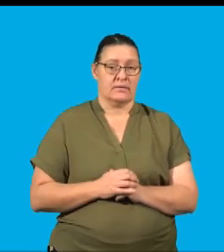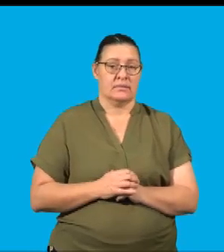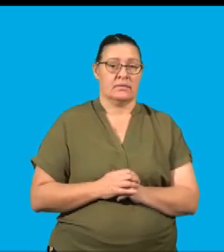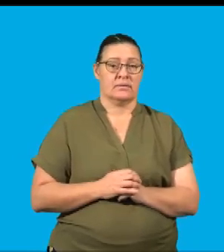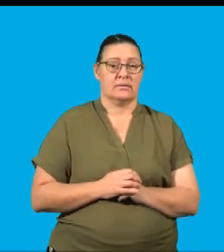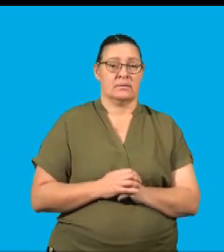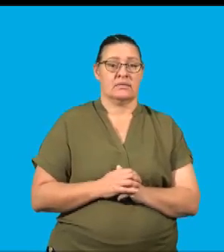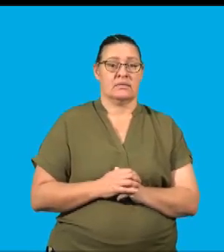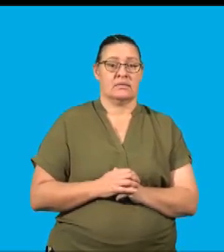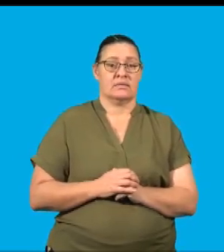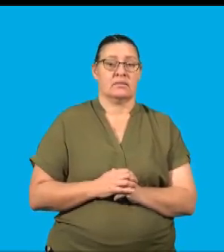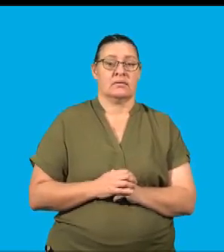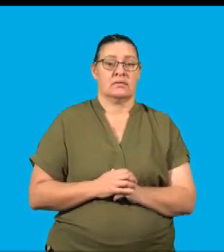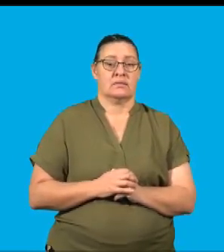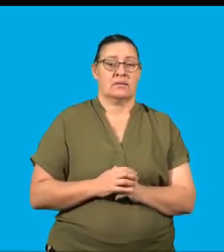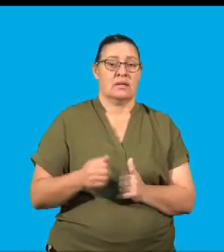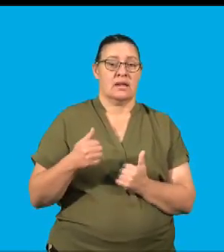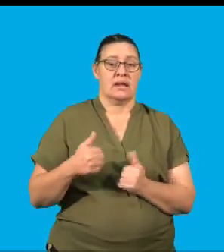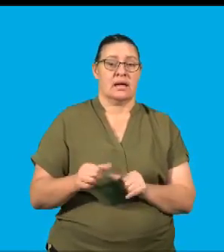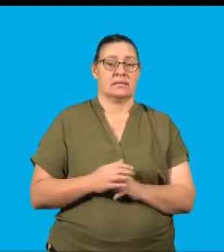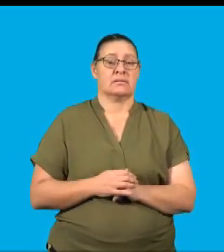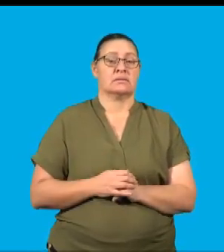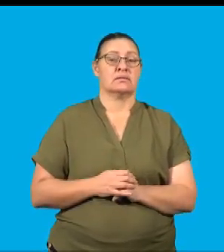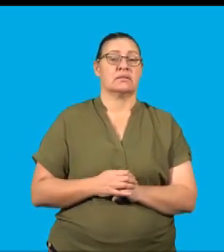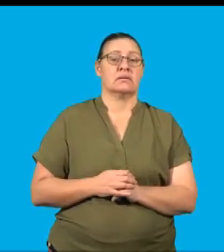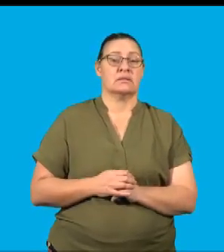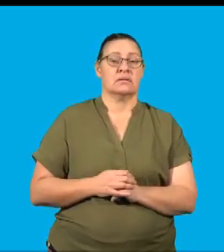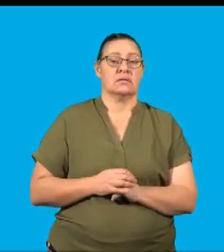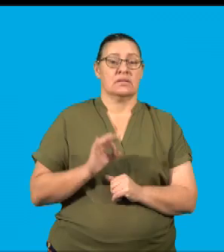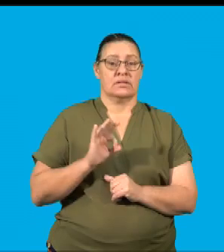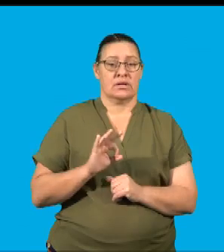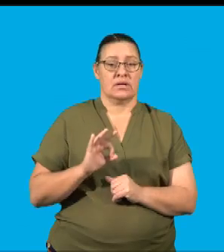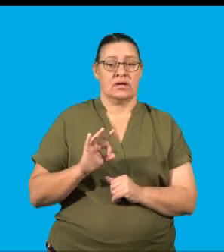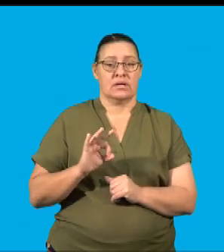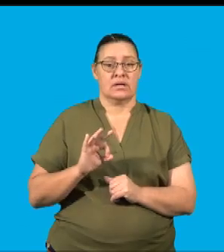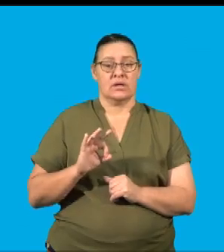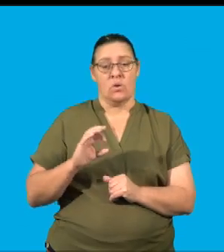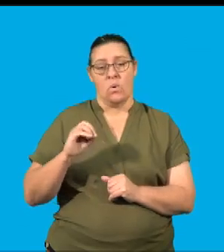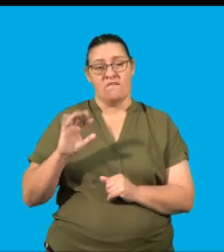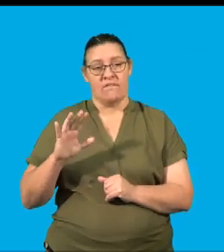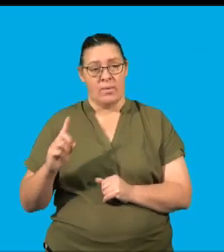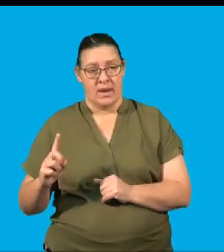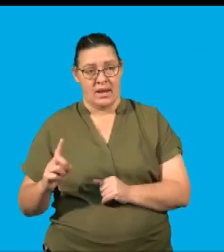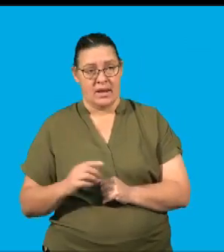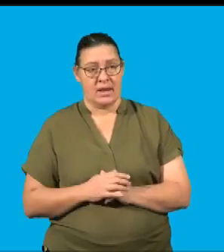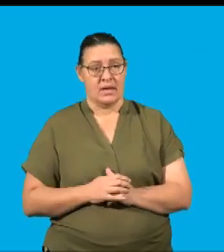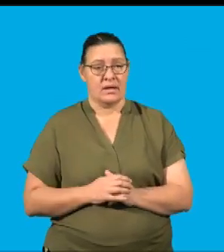2,221. The next value, the smallest value, it is 3,051.